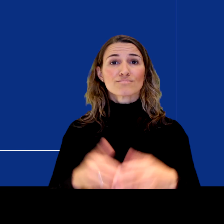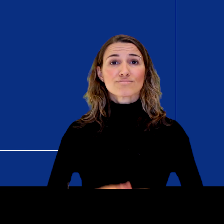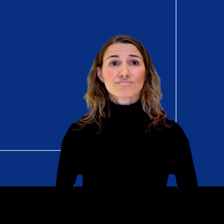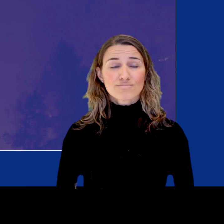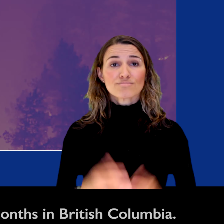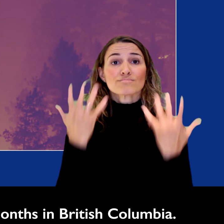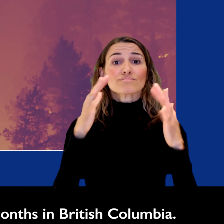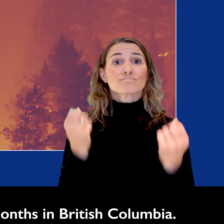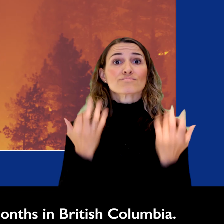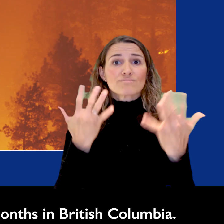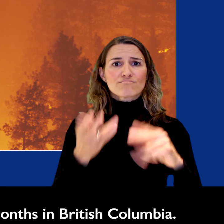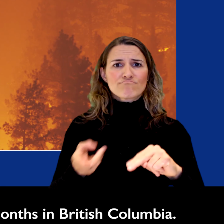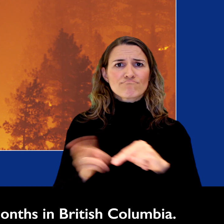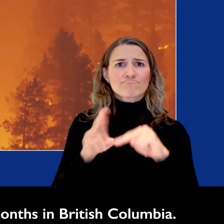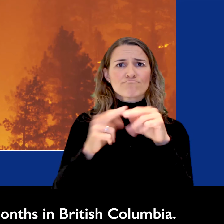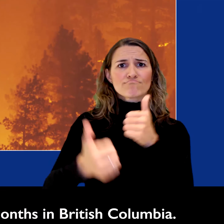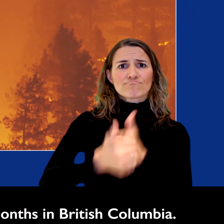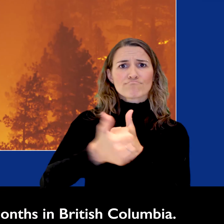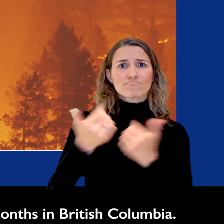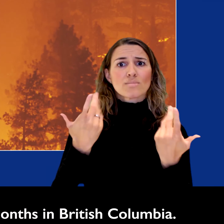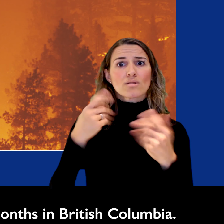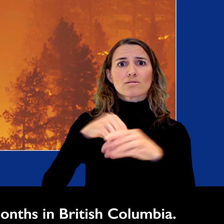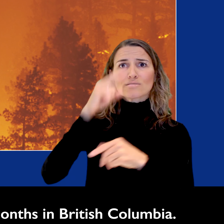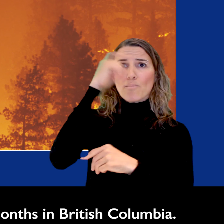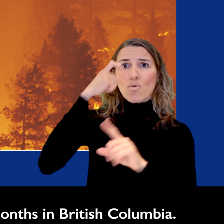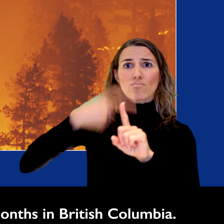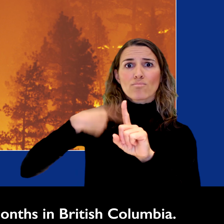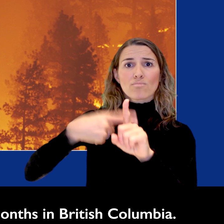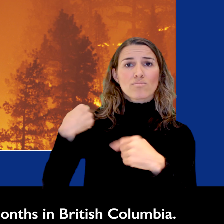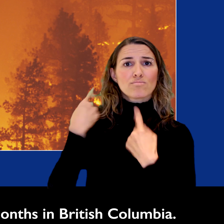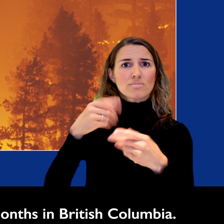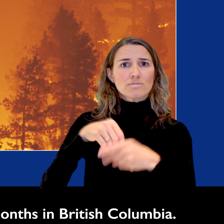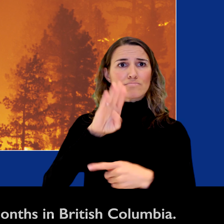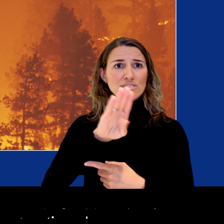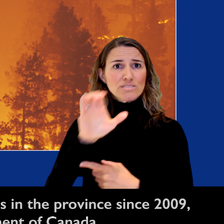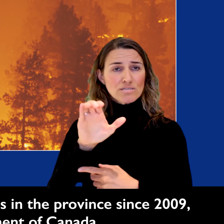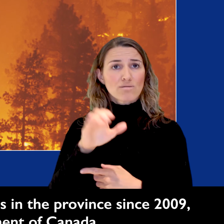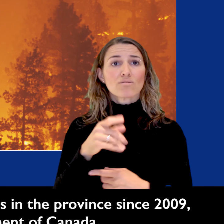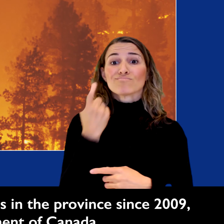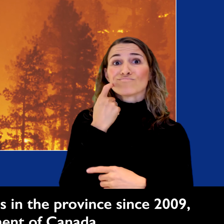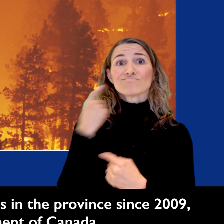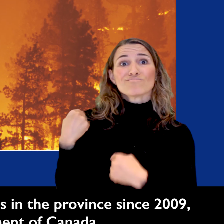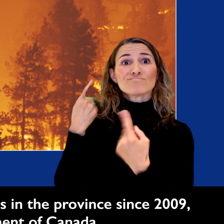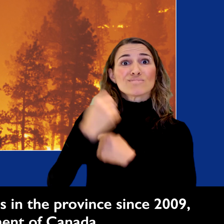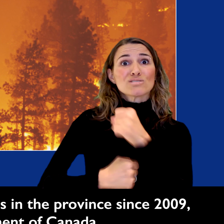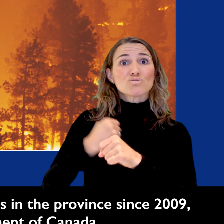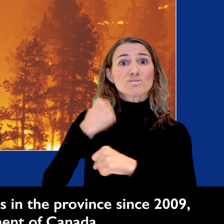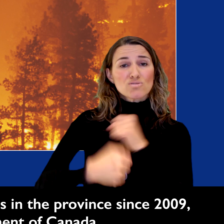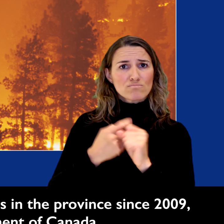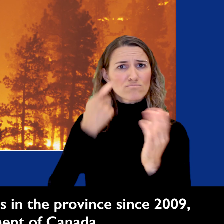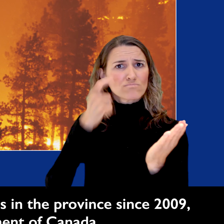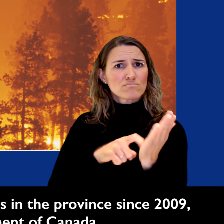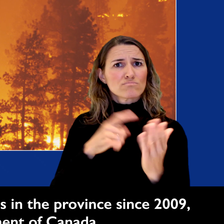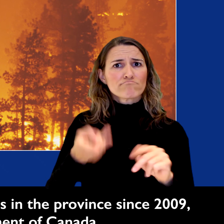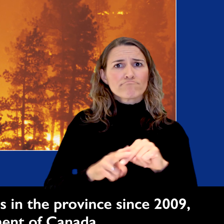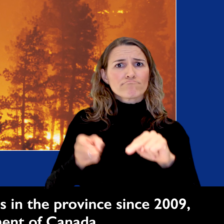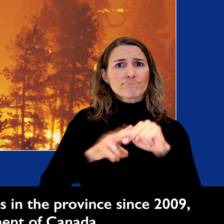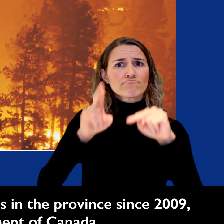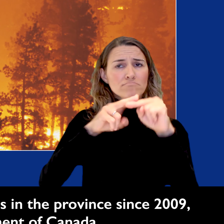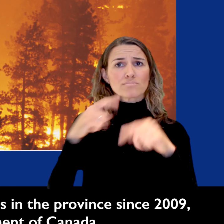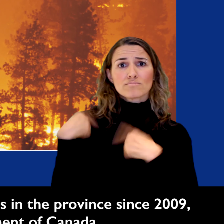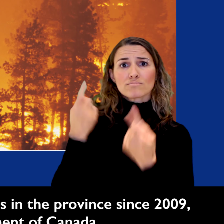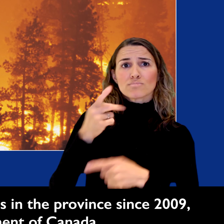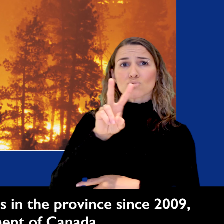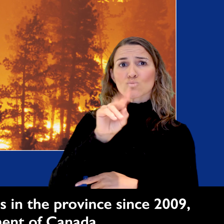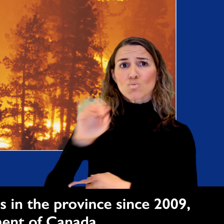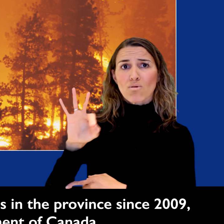Wildfires. Wildfires are a growing threat in the summer months in British Columbia. Recent years have seen the highest number of fires in